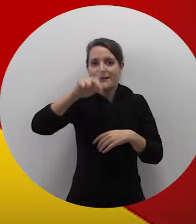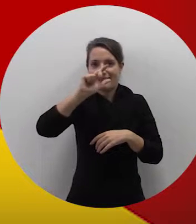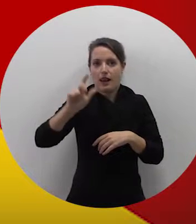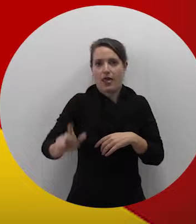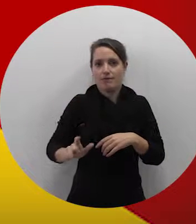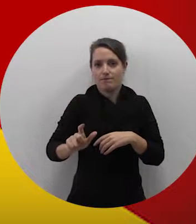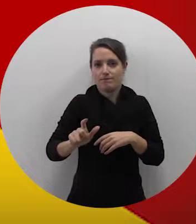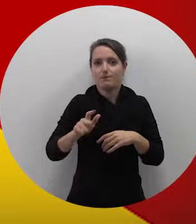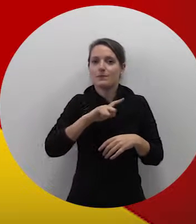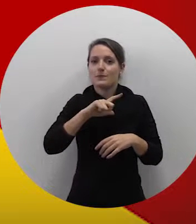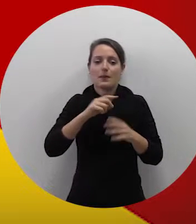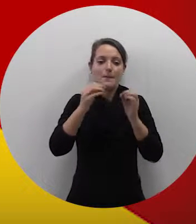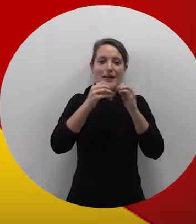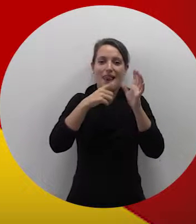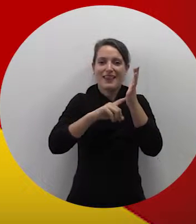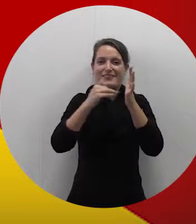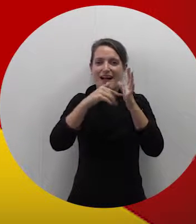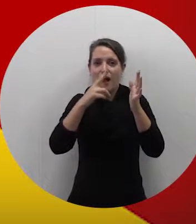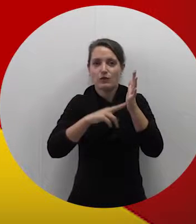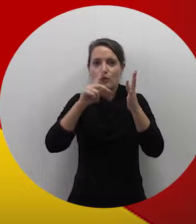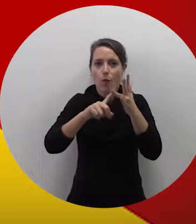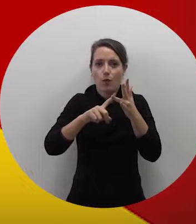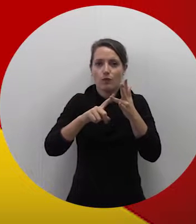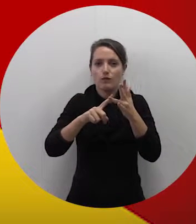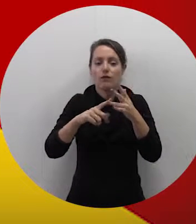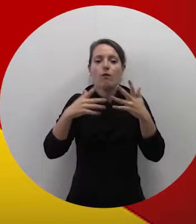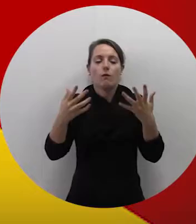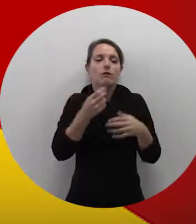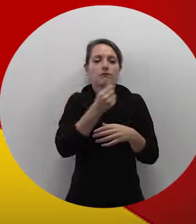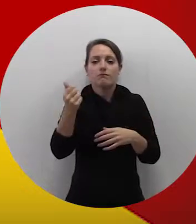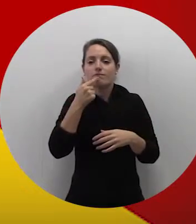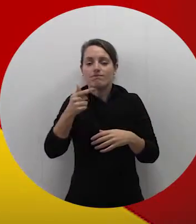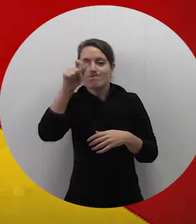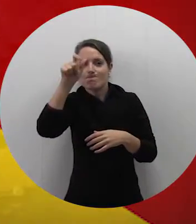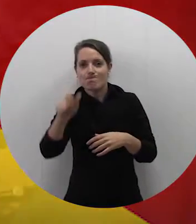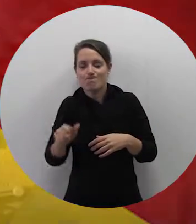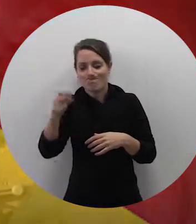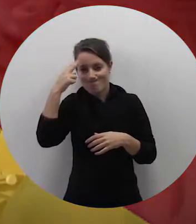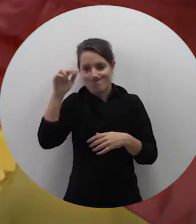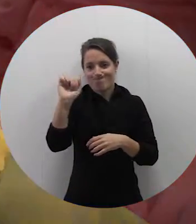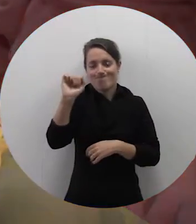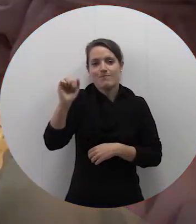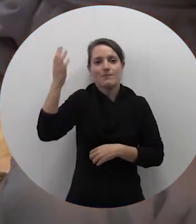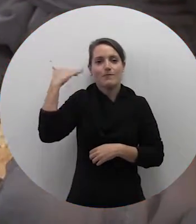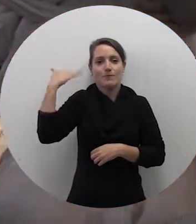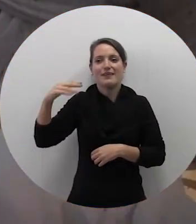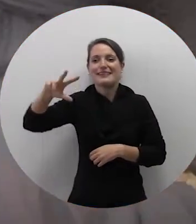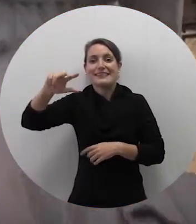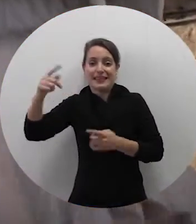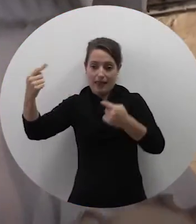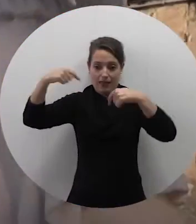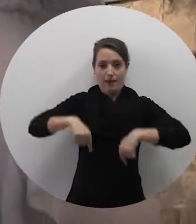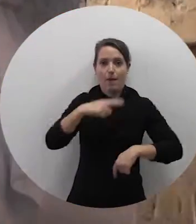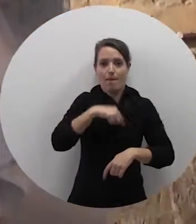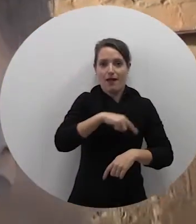from a Sicilian family whose family name was Balzan or Balzano. Other historians claim